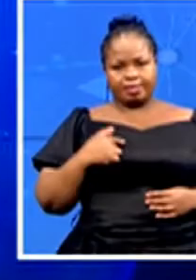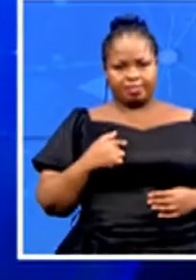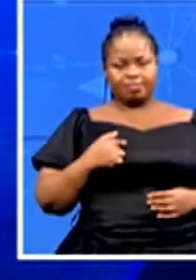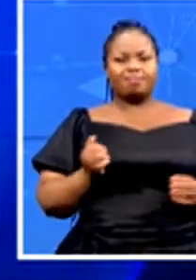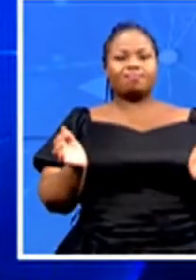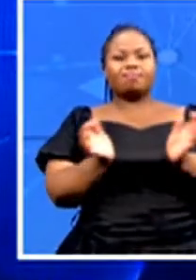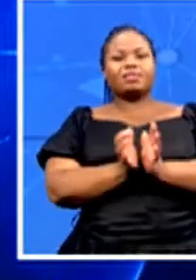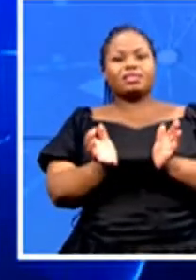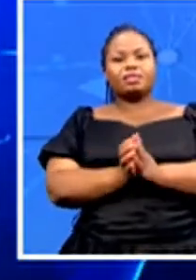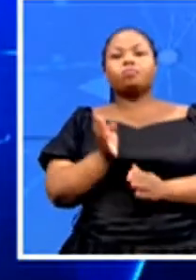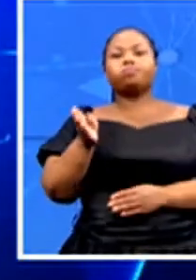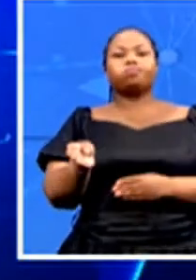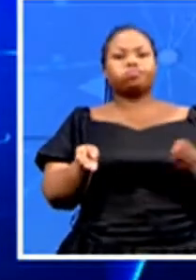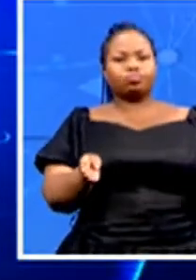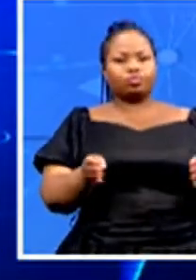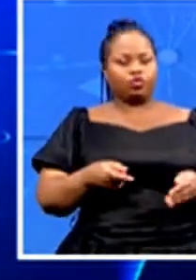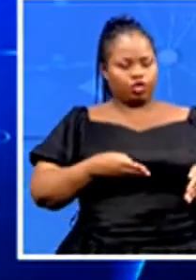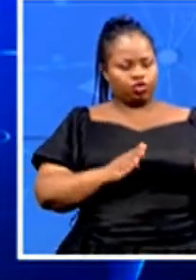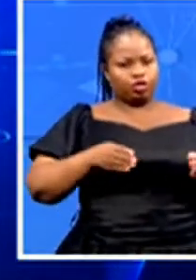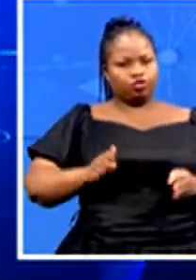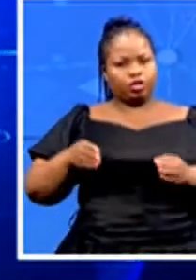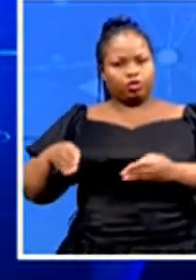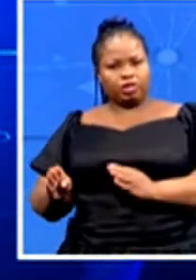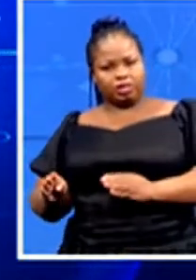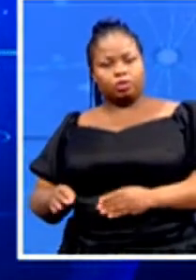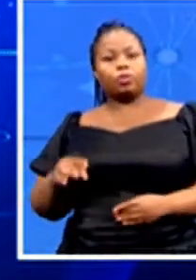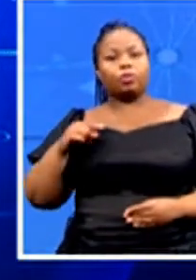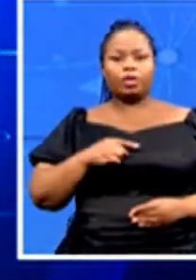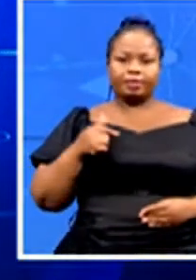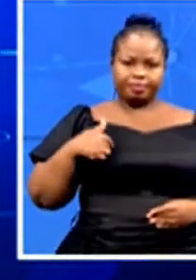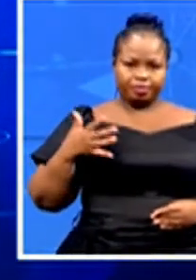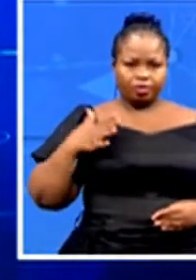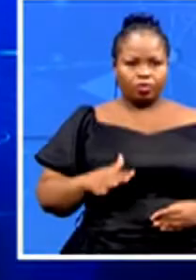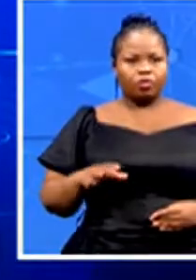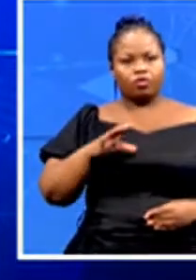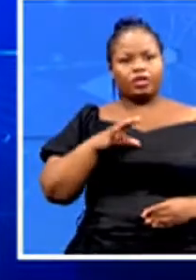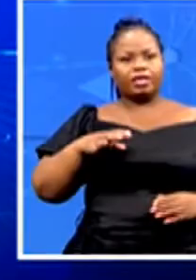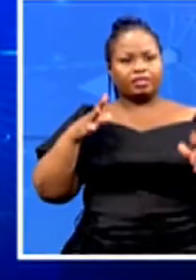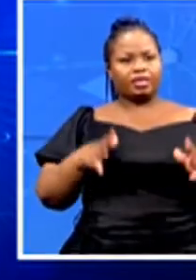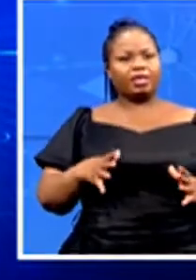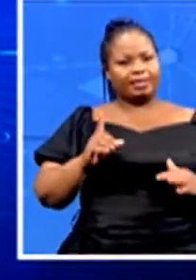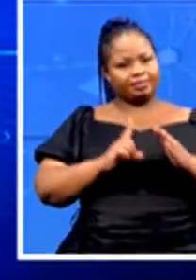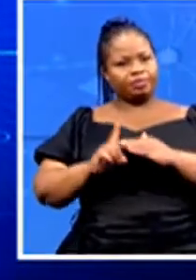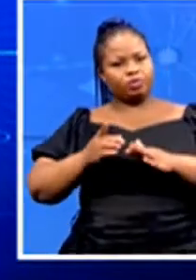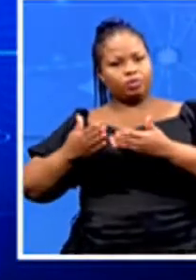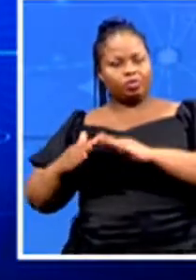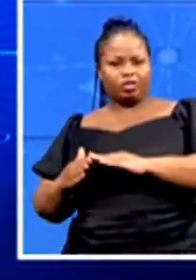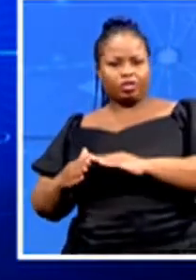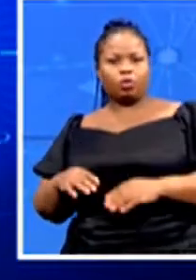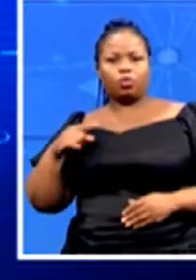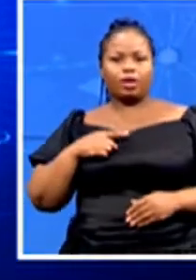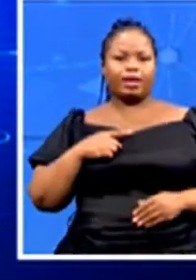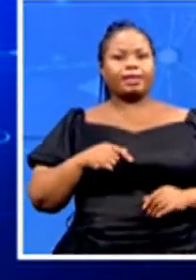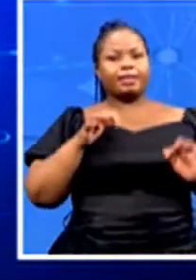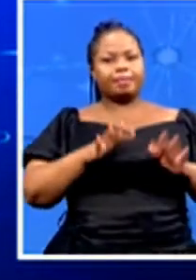streets or in this block, so that I take councillor to the people, or what we call taking parliament to the people, so that everybody in